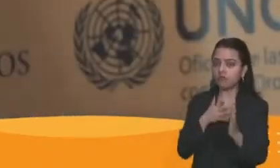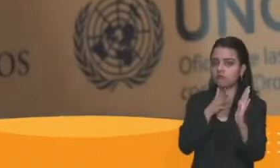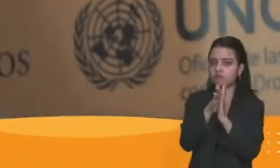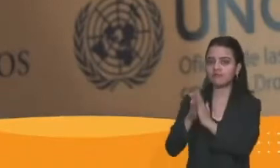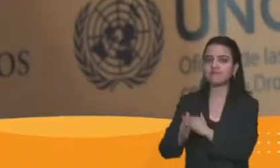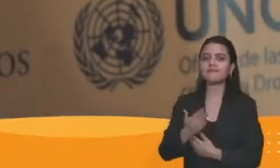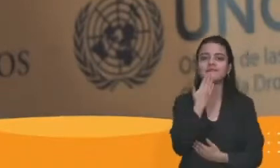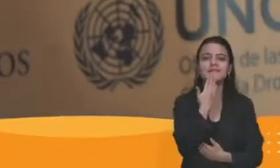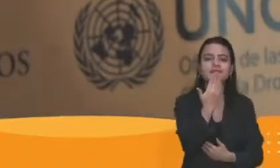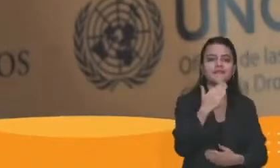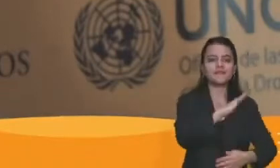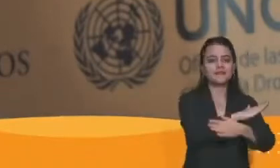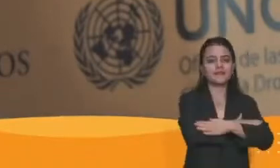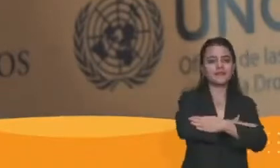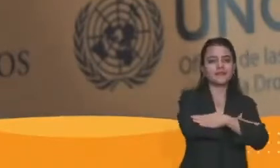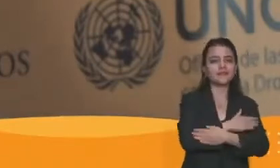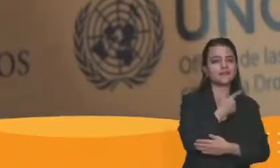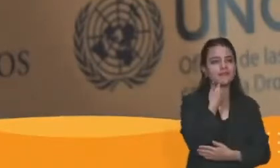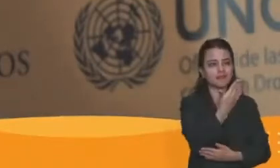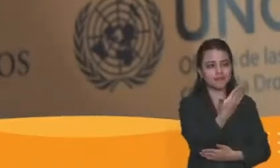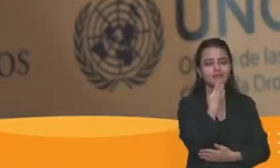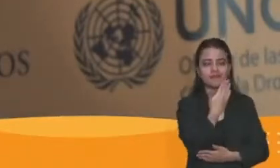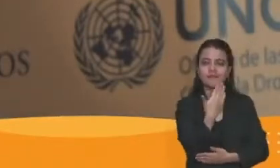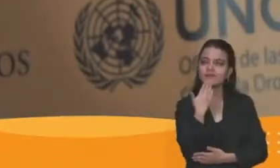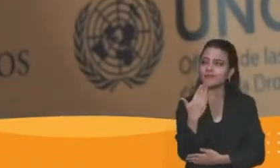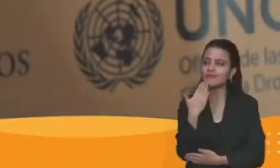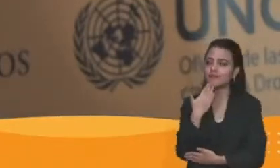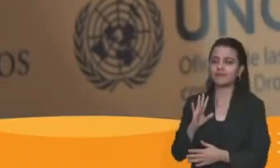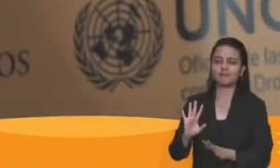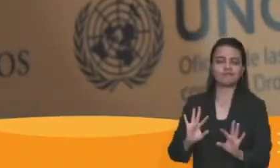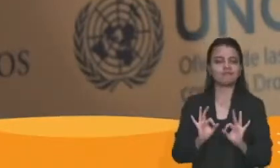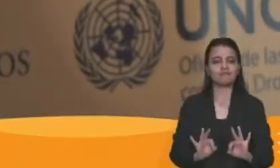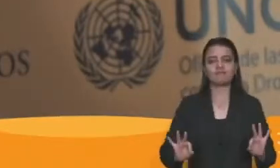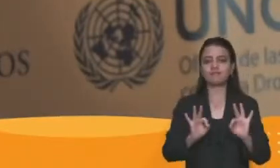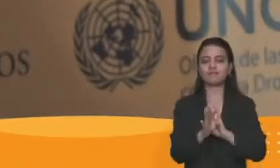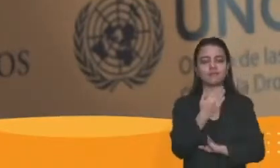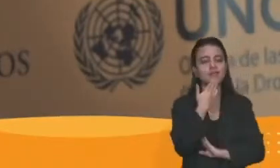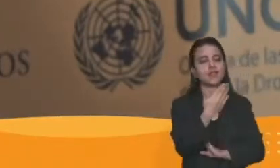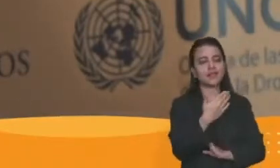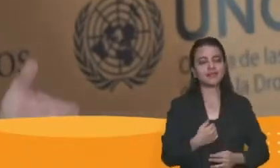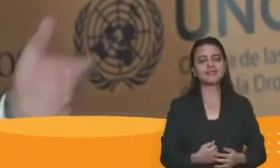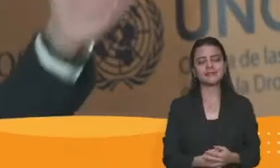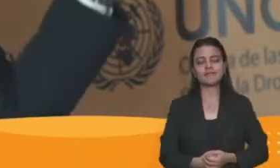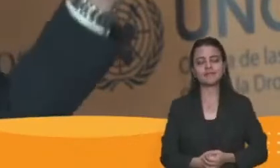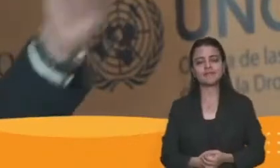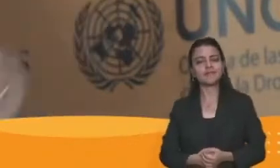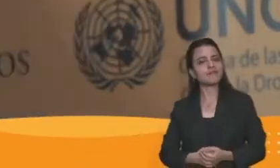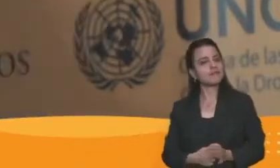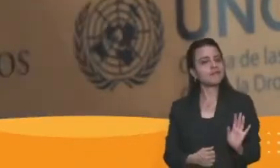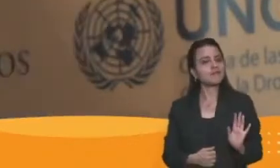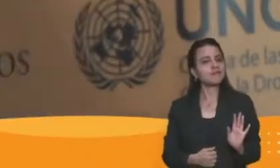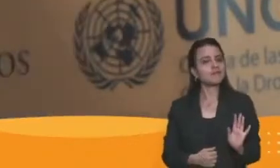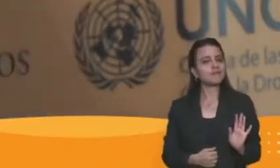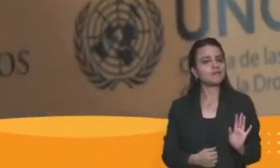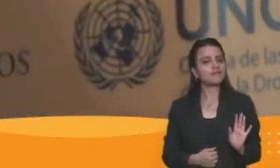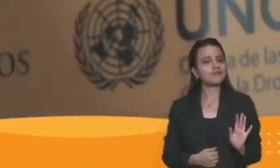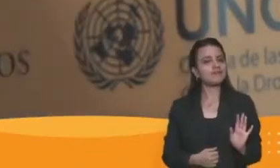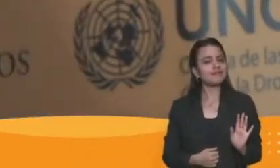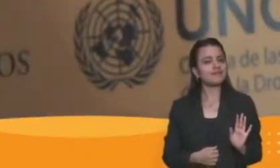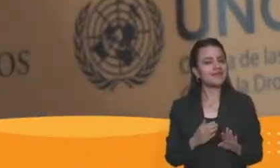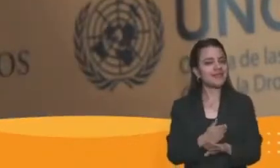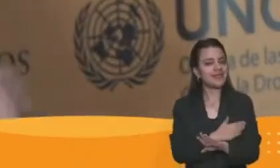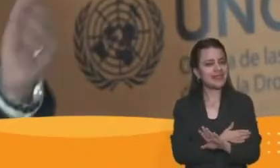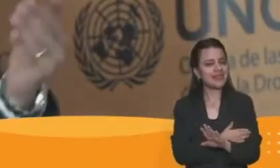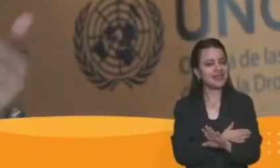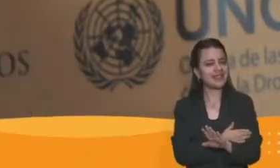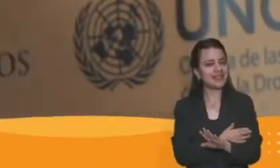that we have been doing since 2018. We would like to thank the American Embassy support, which is fundamental in this fight. And